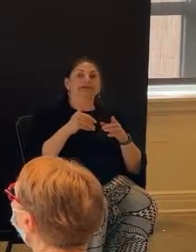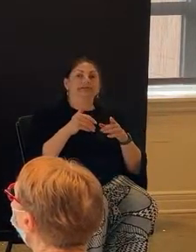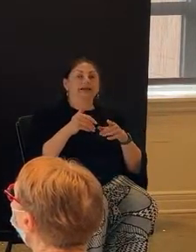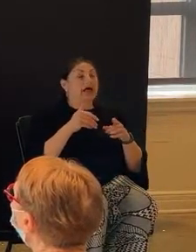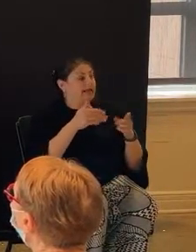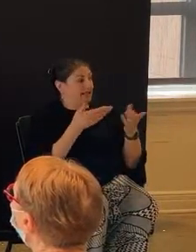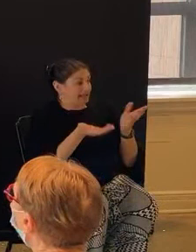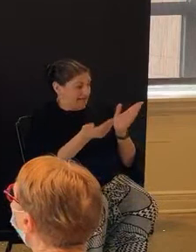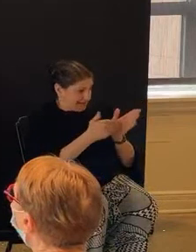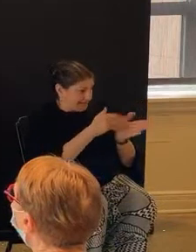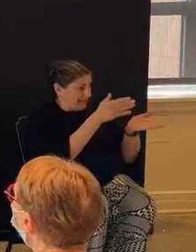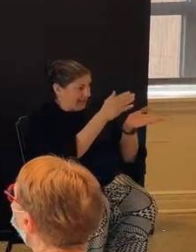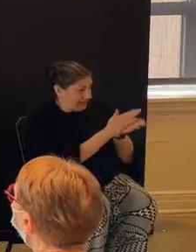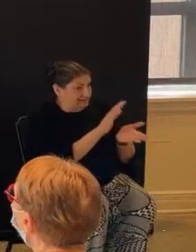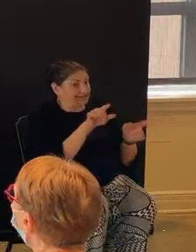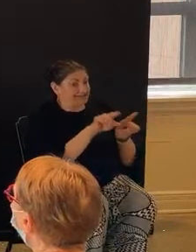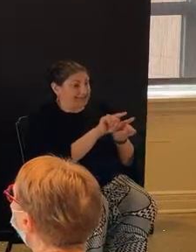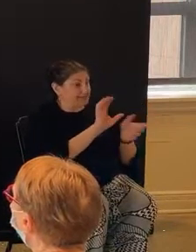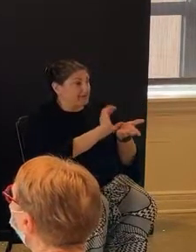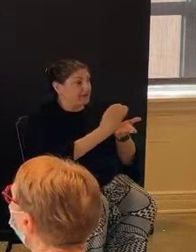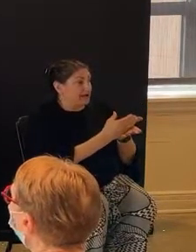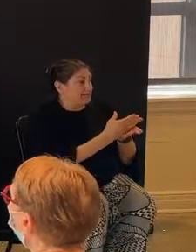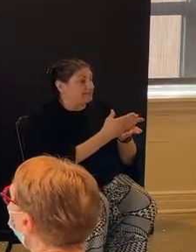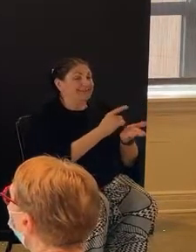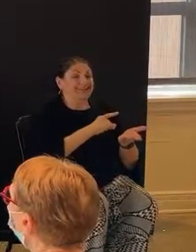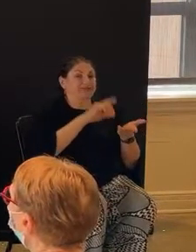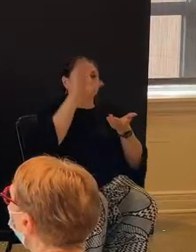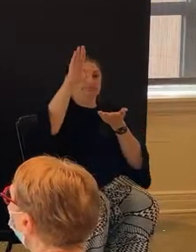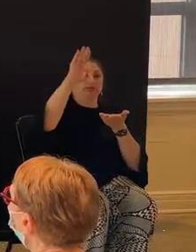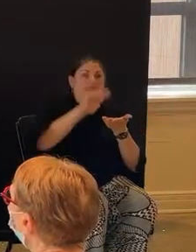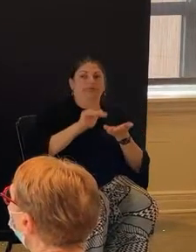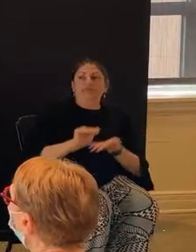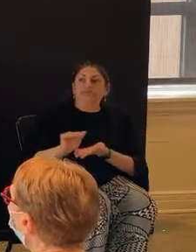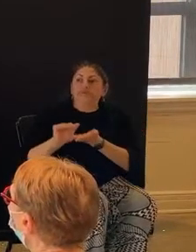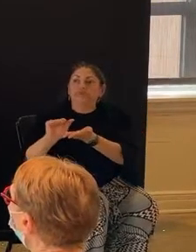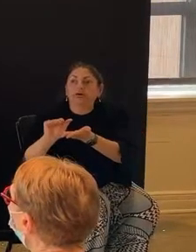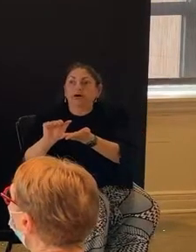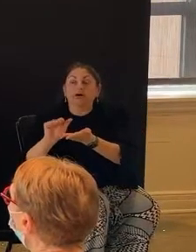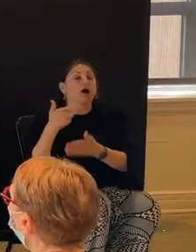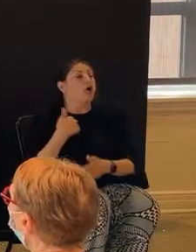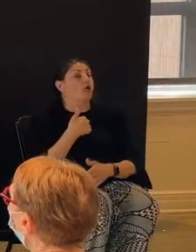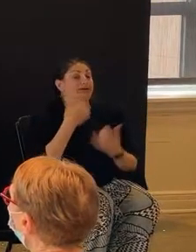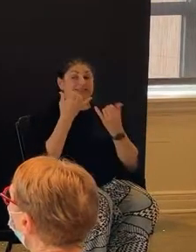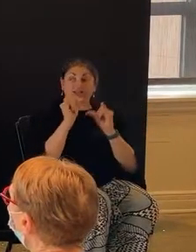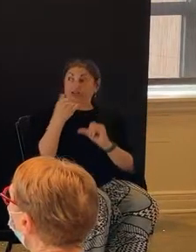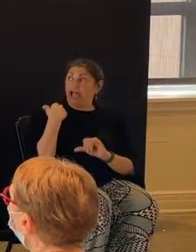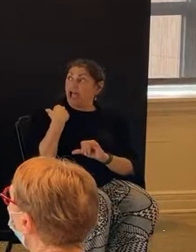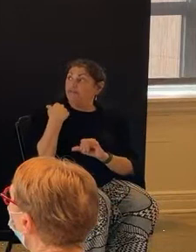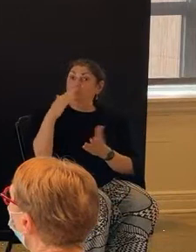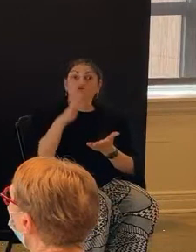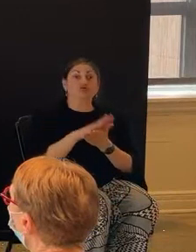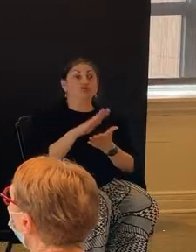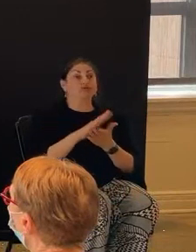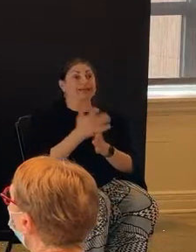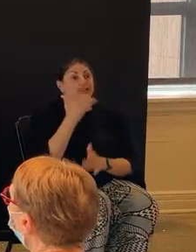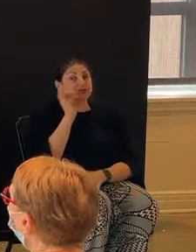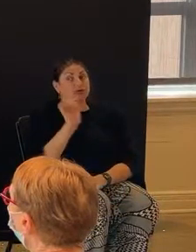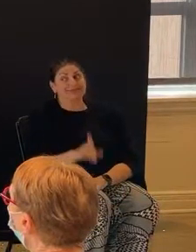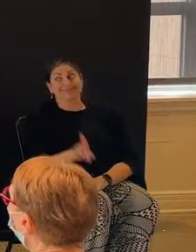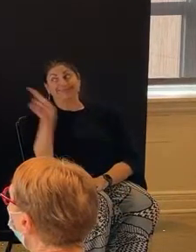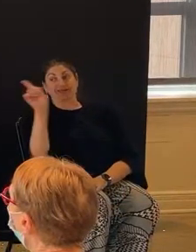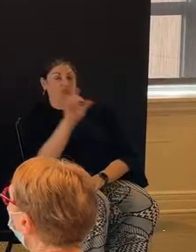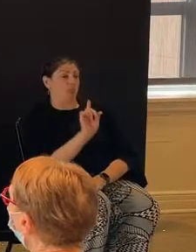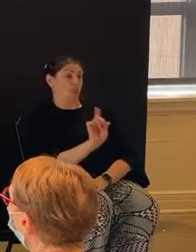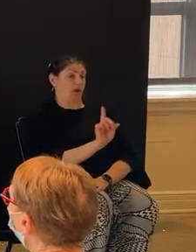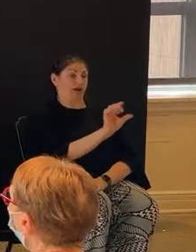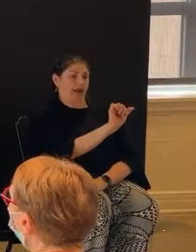So we still have schools in this state like this one in Aberdeen where kids, you know, are mandated